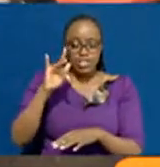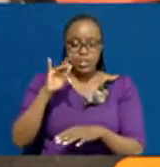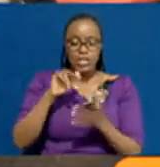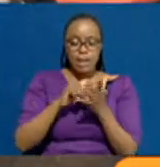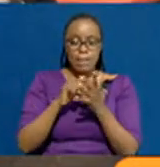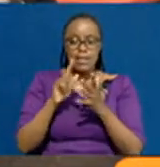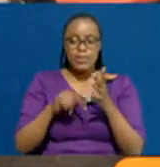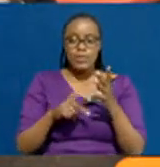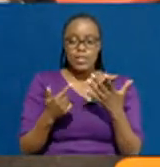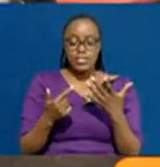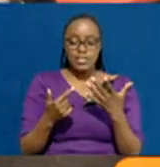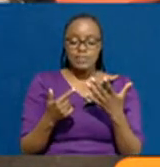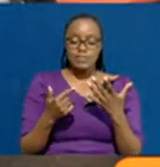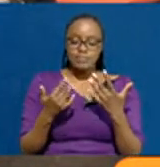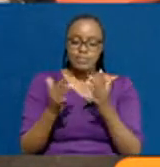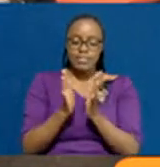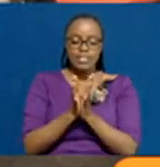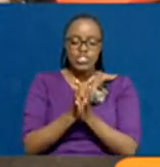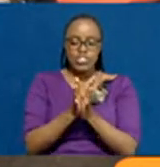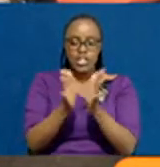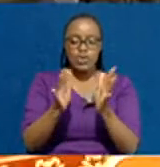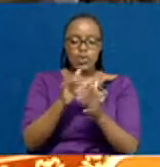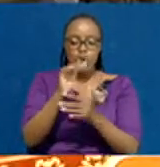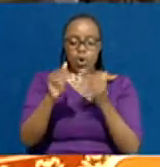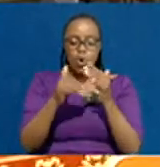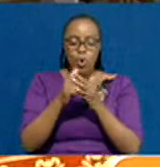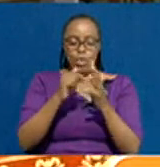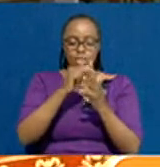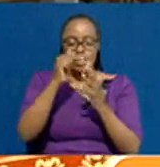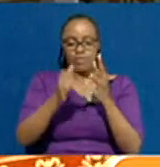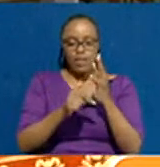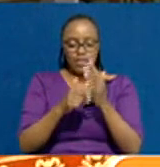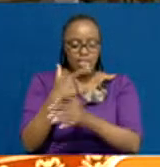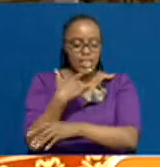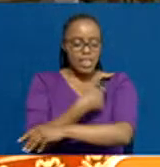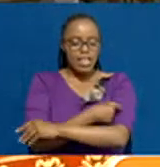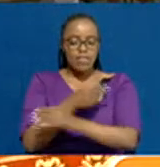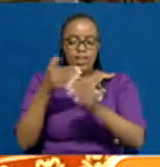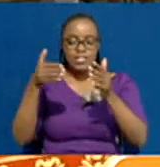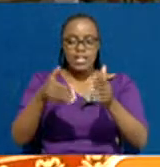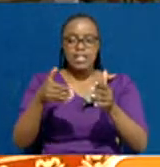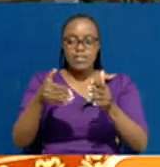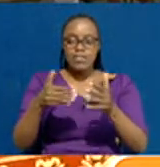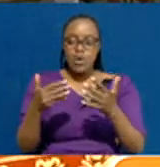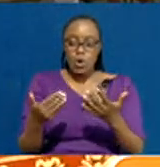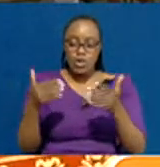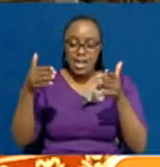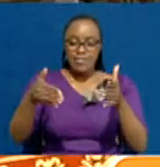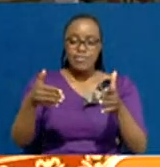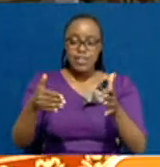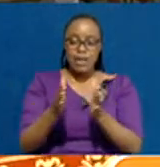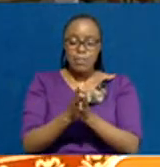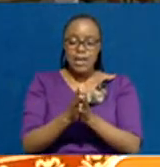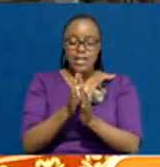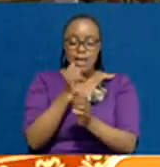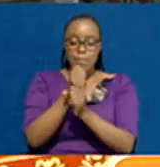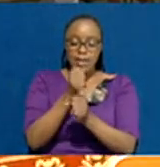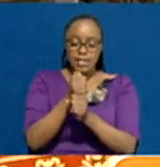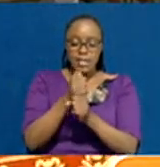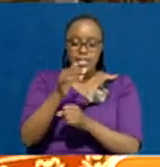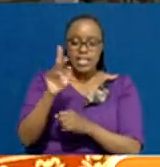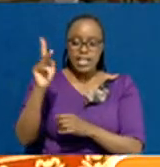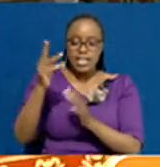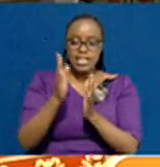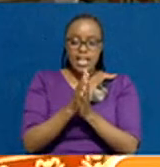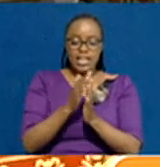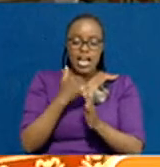So by and large, all these 5 vaccines that are currently available or have been available and administered in Kenya, they have